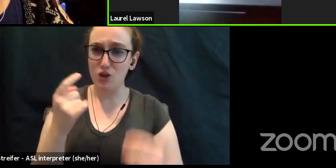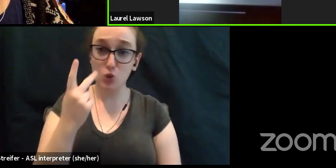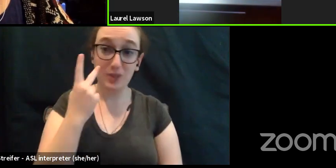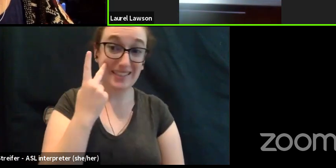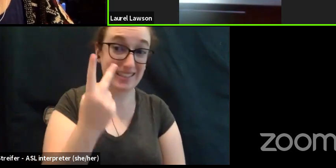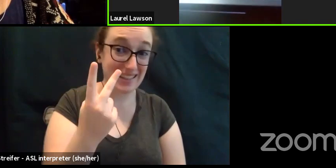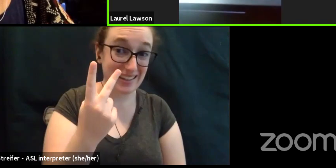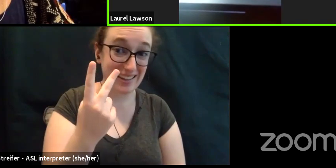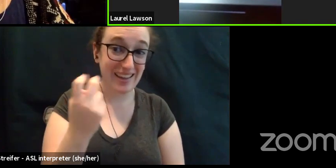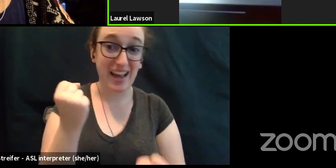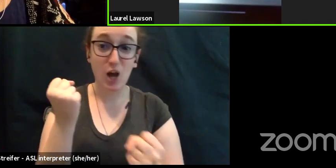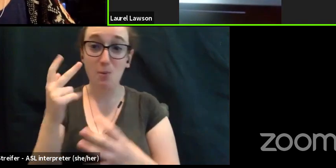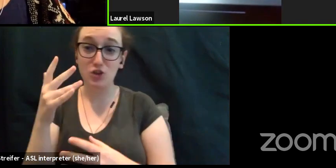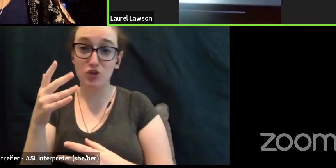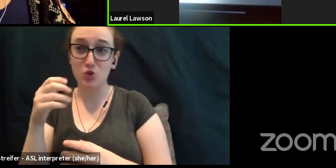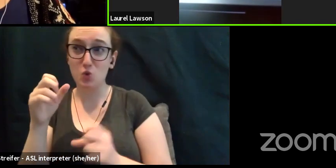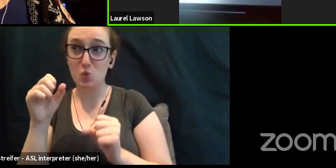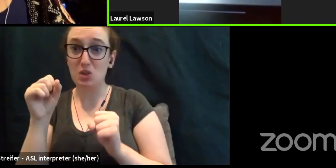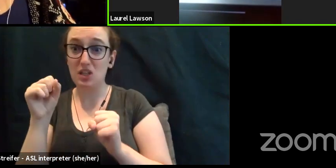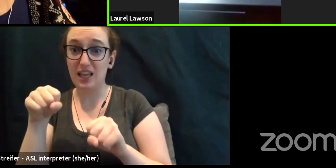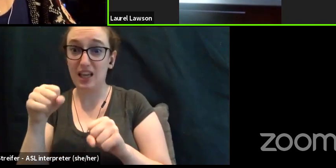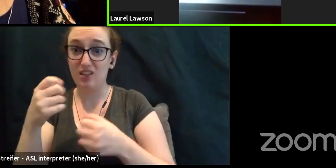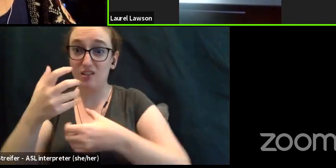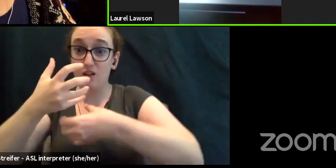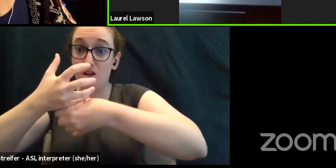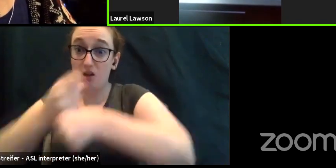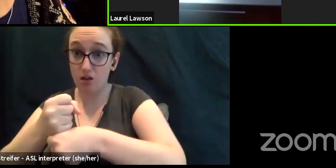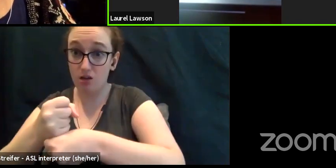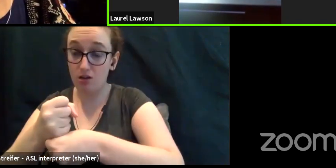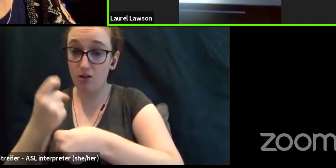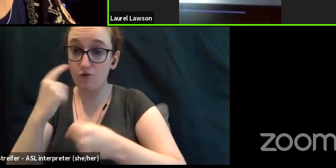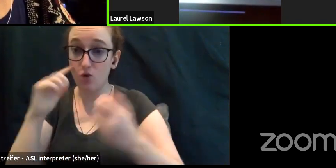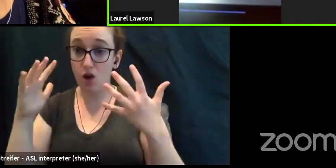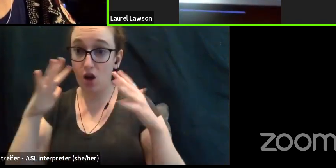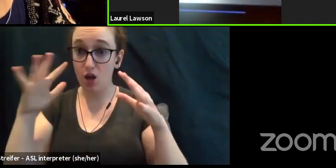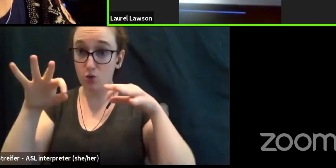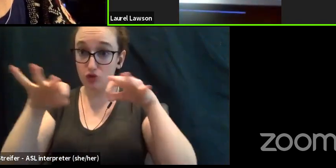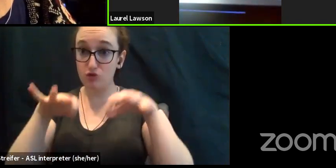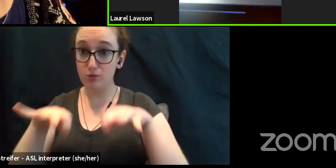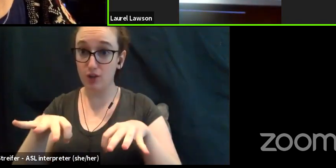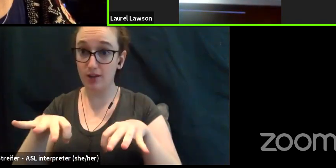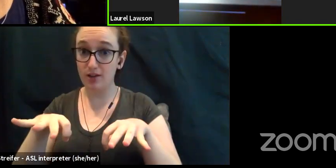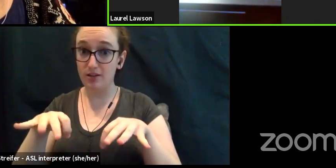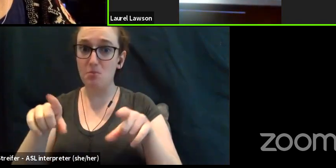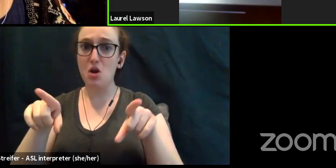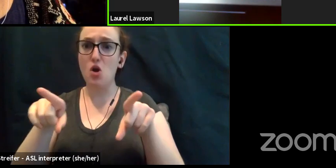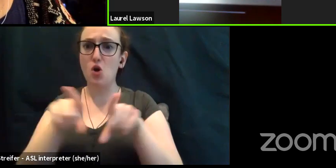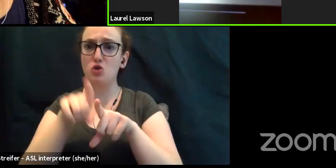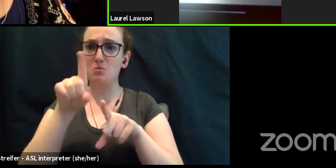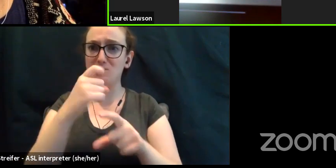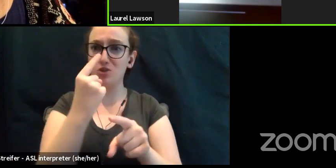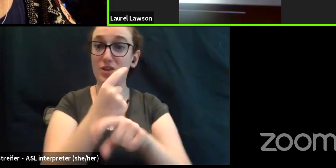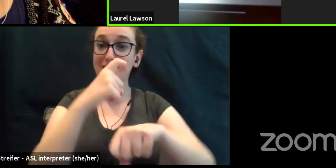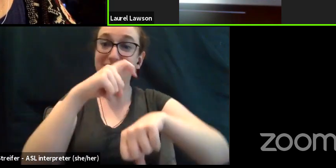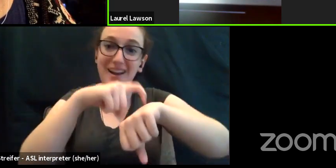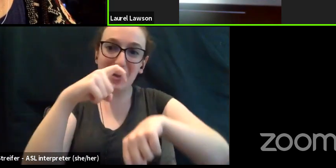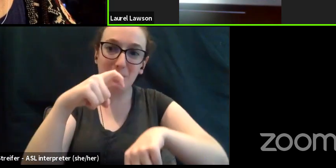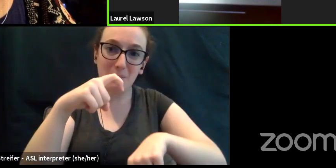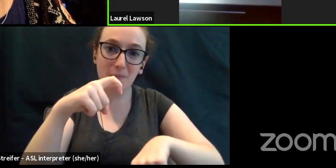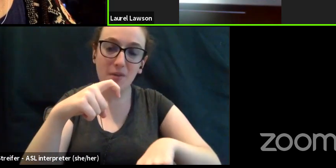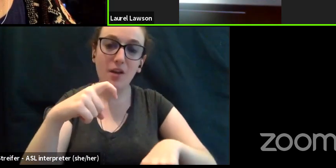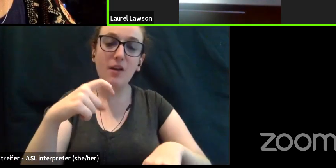then compressing that down to audio description, that also has to be woven in if there are